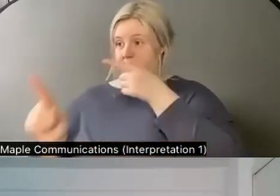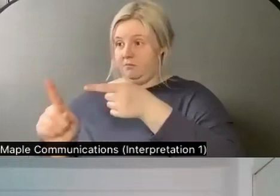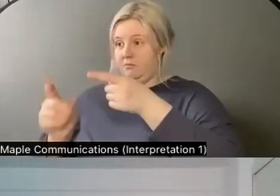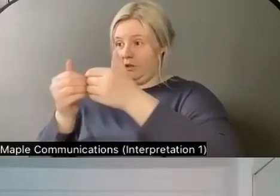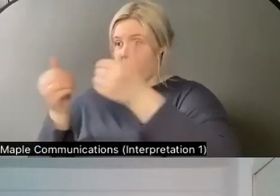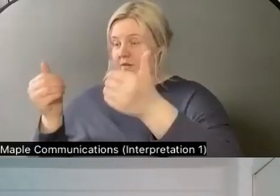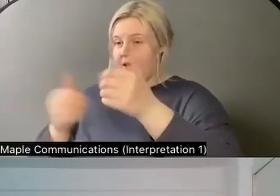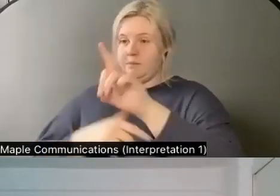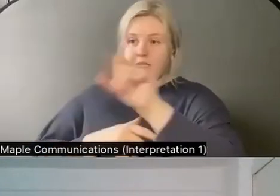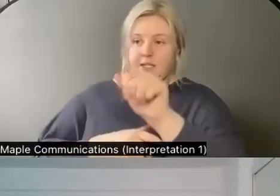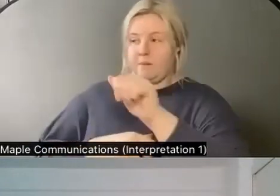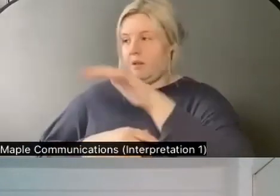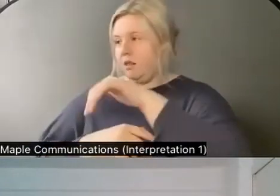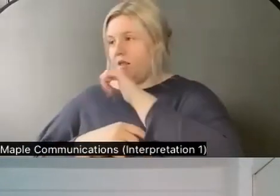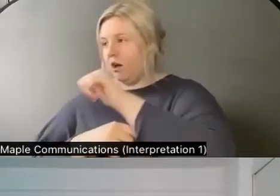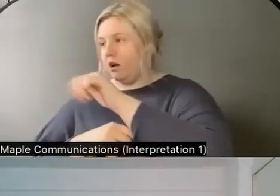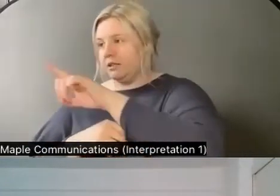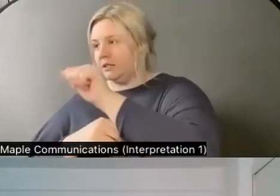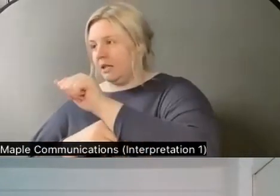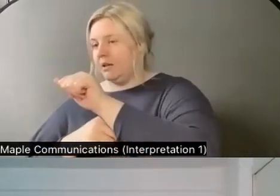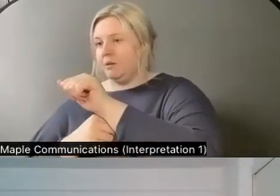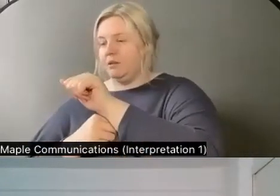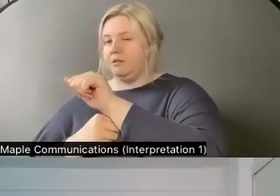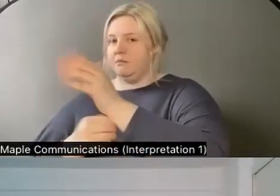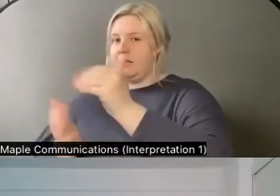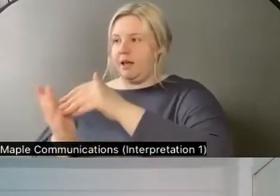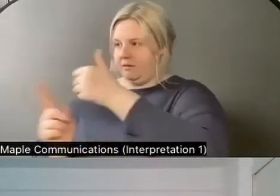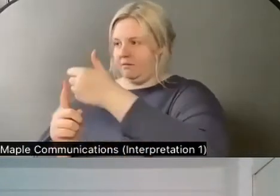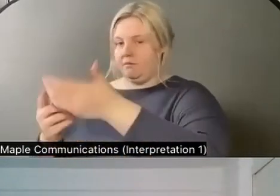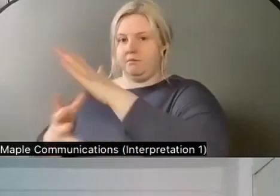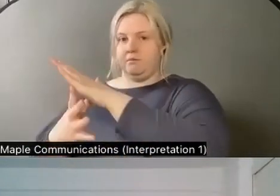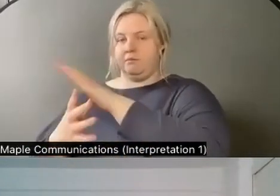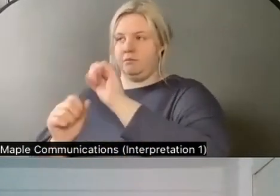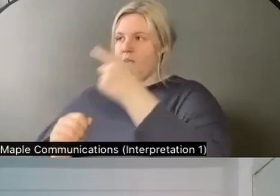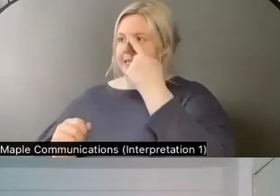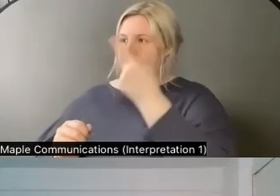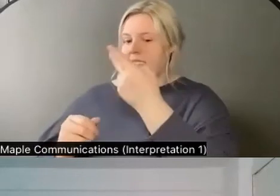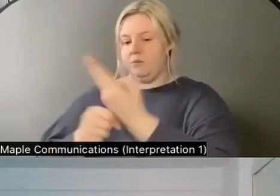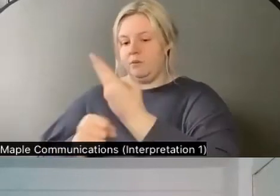You know, whatever we say, that comes out in how we use our resources. I